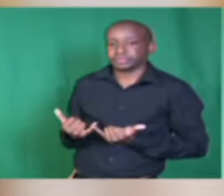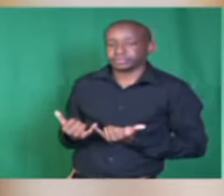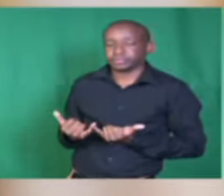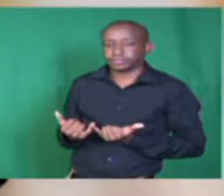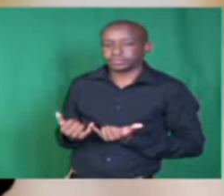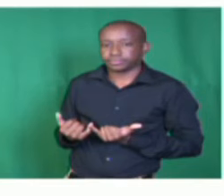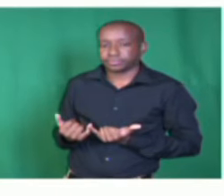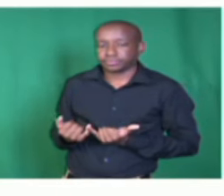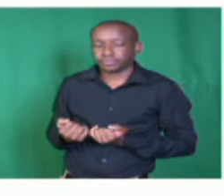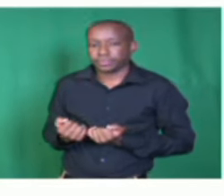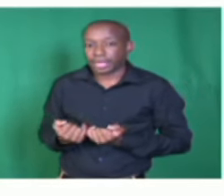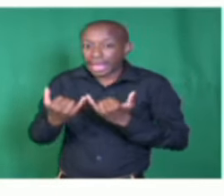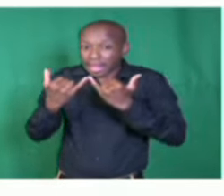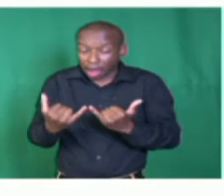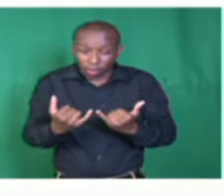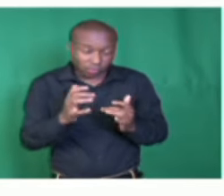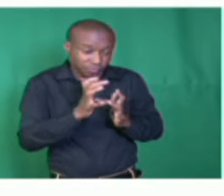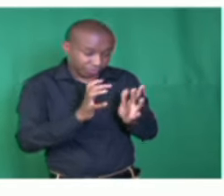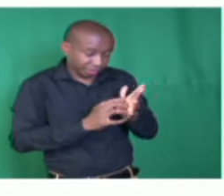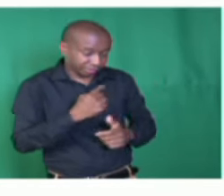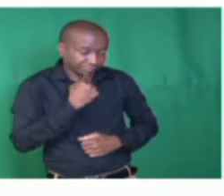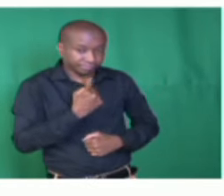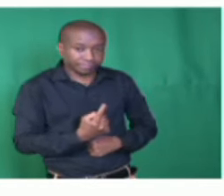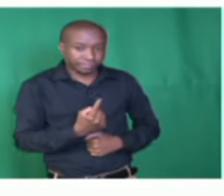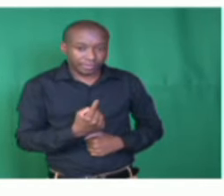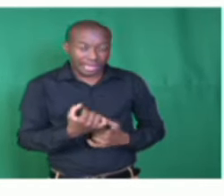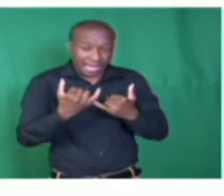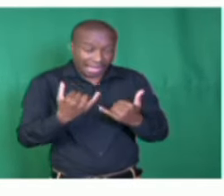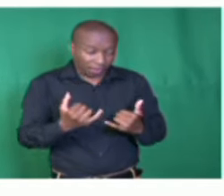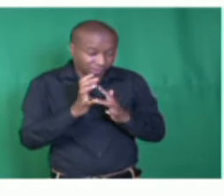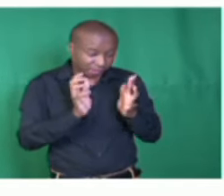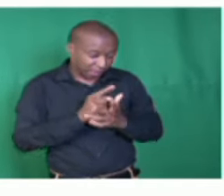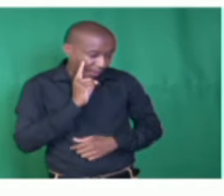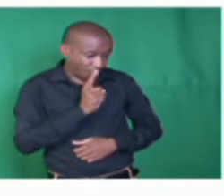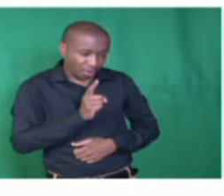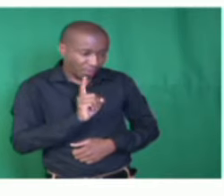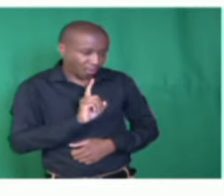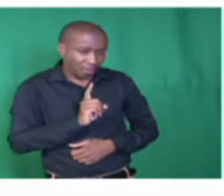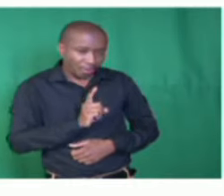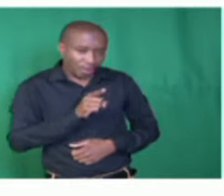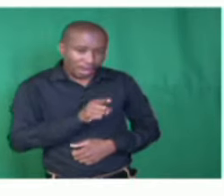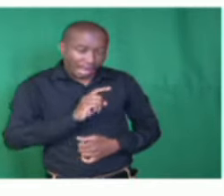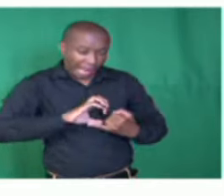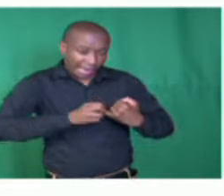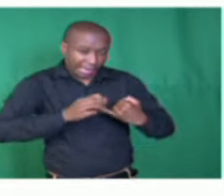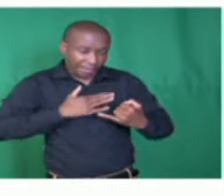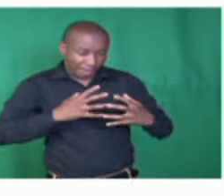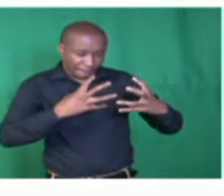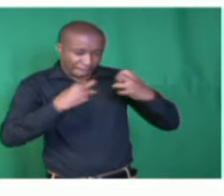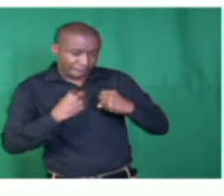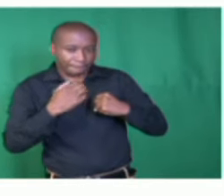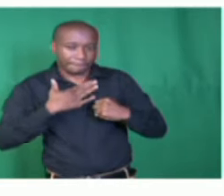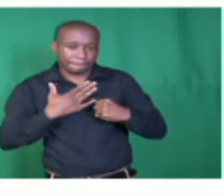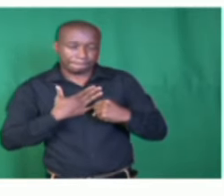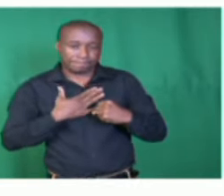death. And Jesus responded, because Jesus could tell when people were trying to trap him.